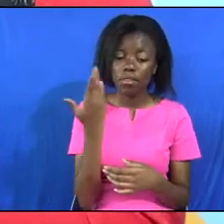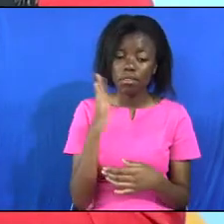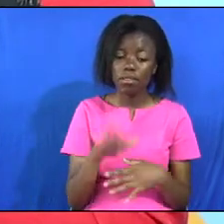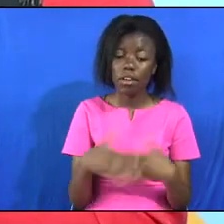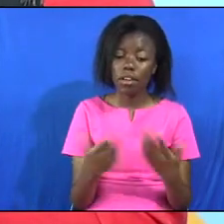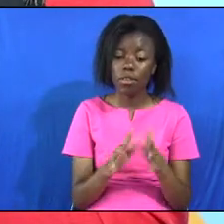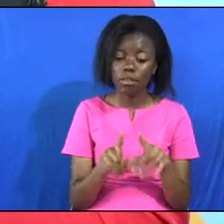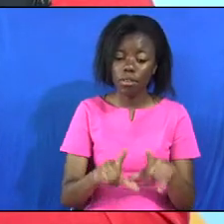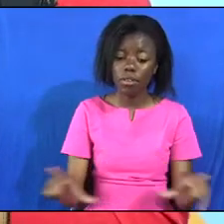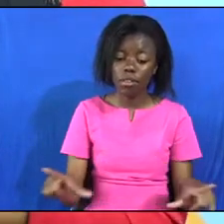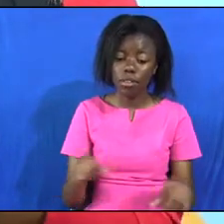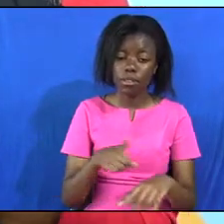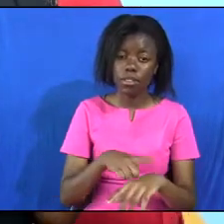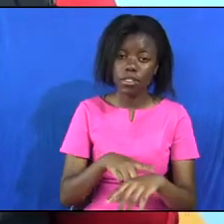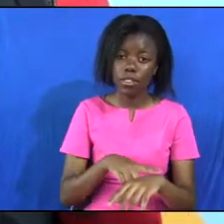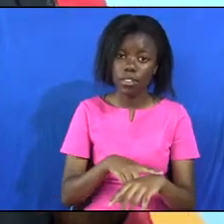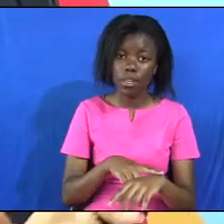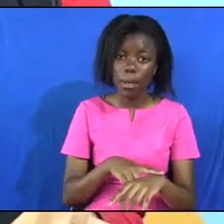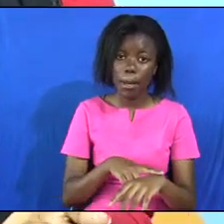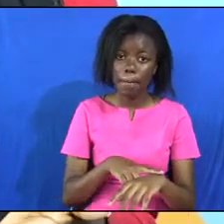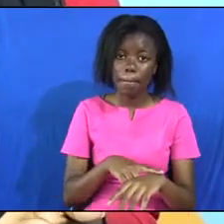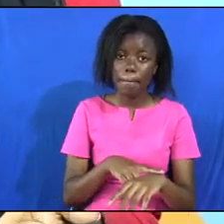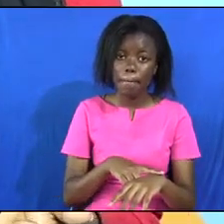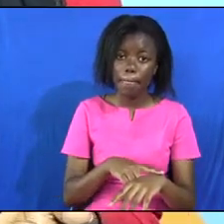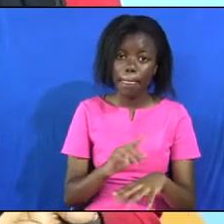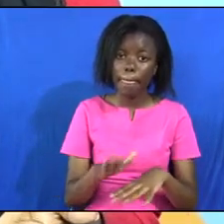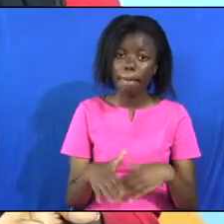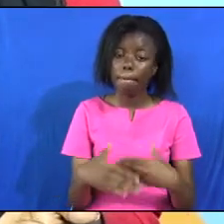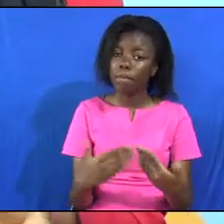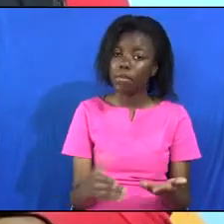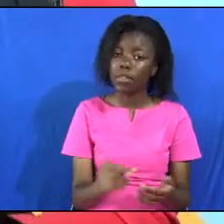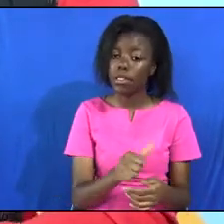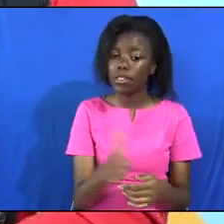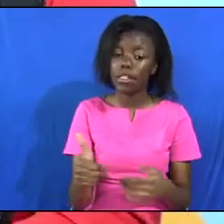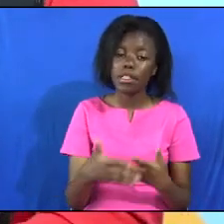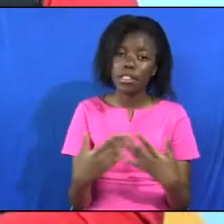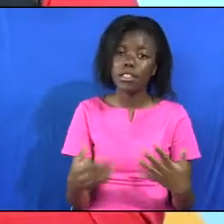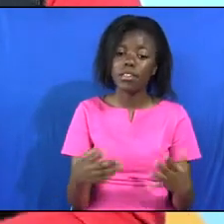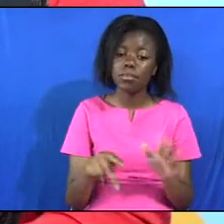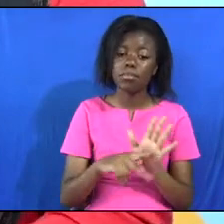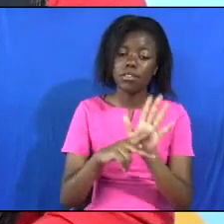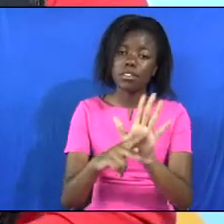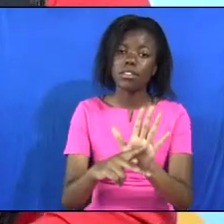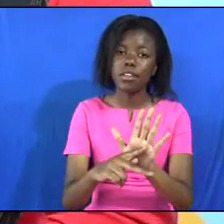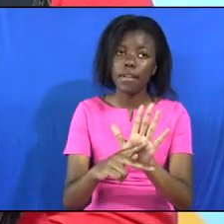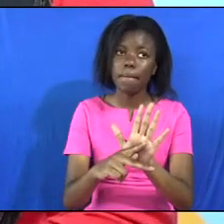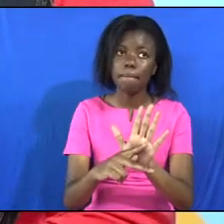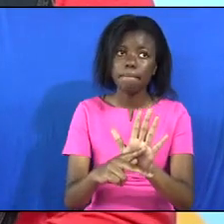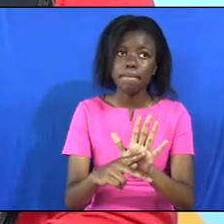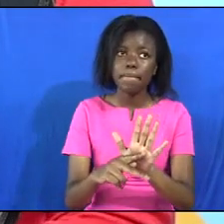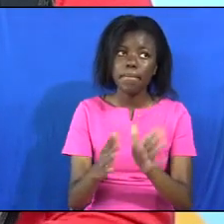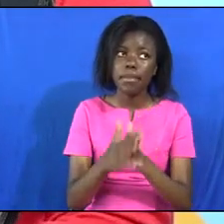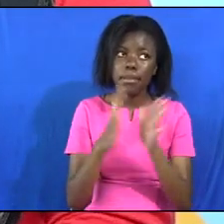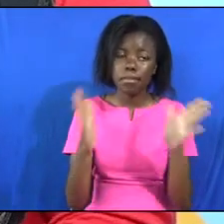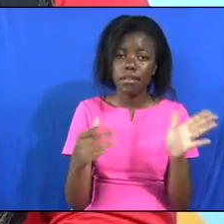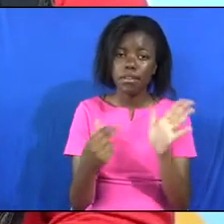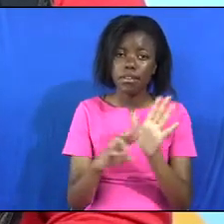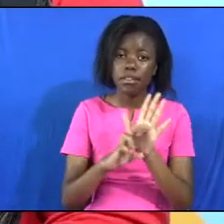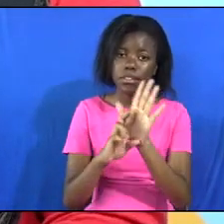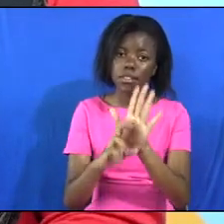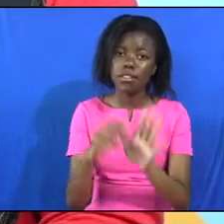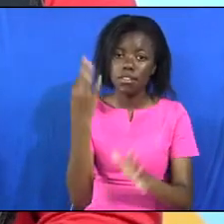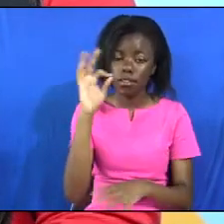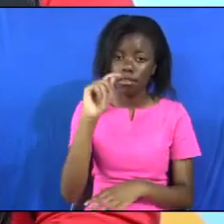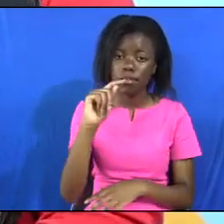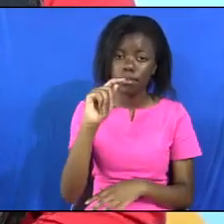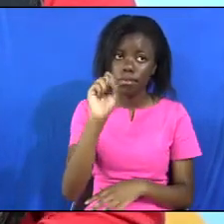long it will be, we don't know what else will present. So the biggest cause of stigma is